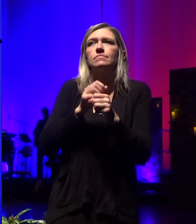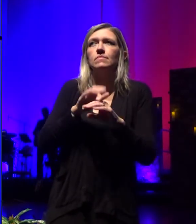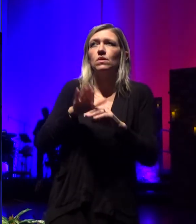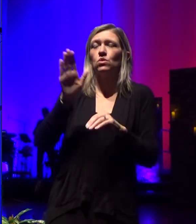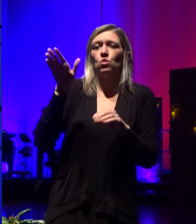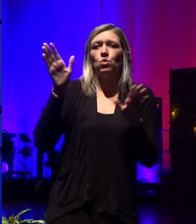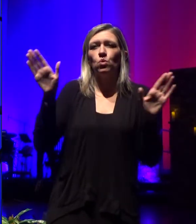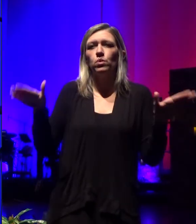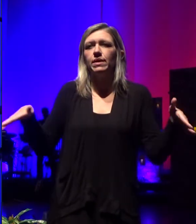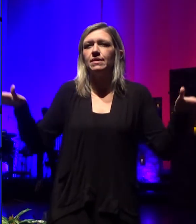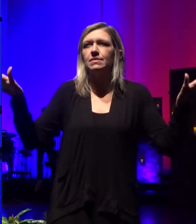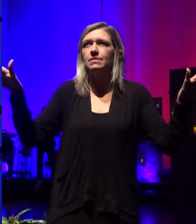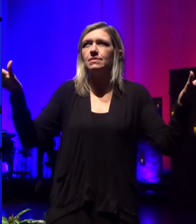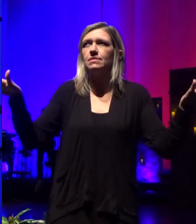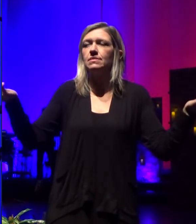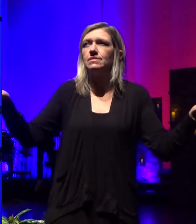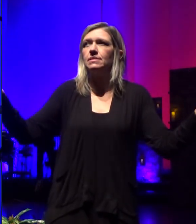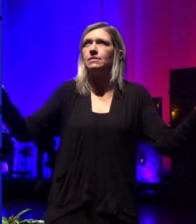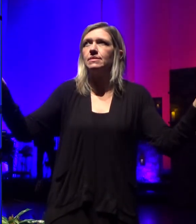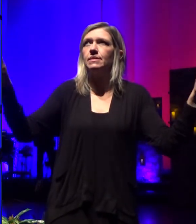wings.